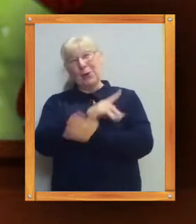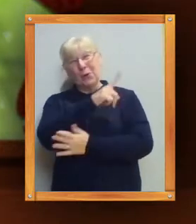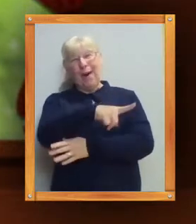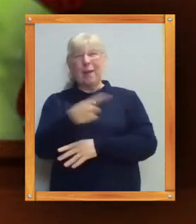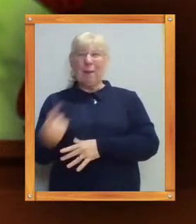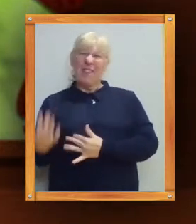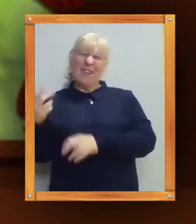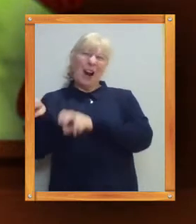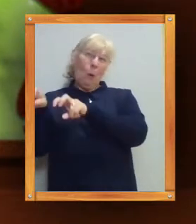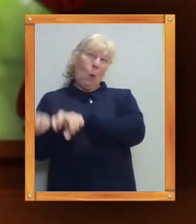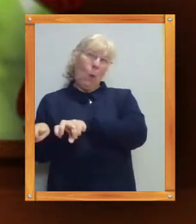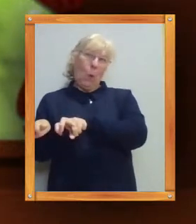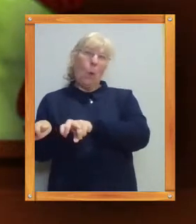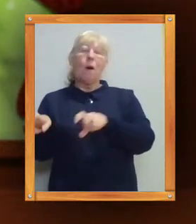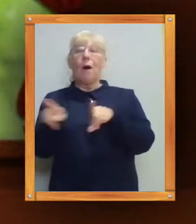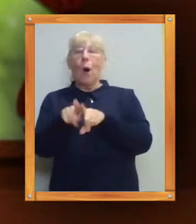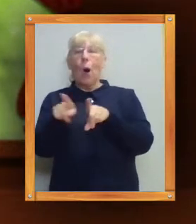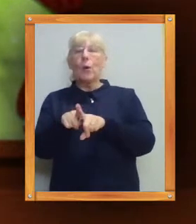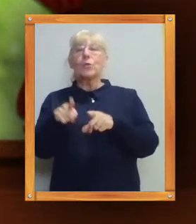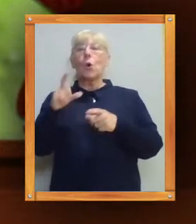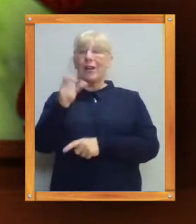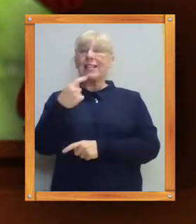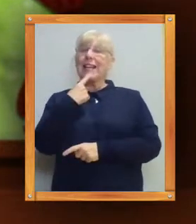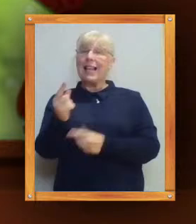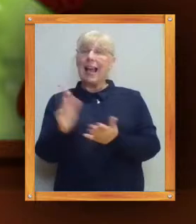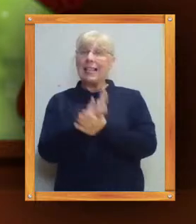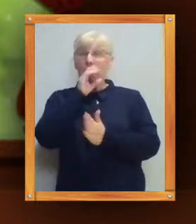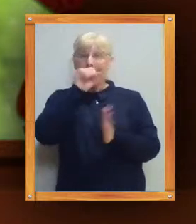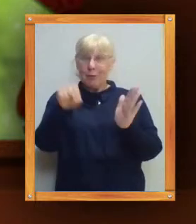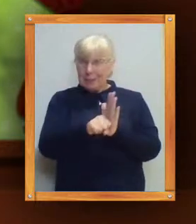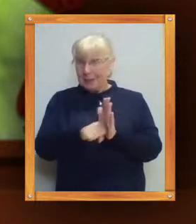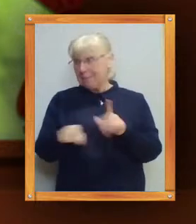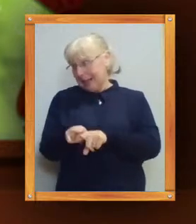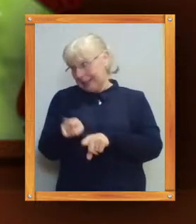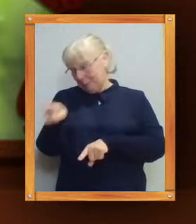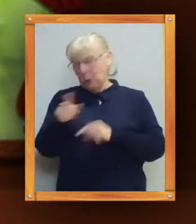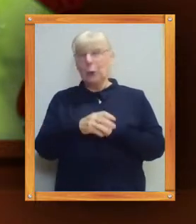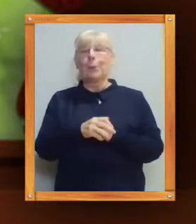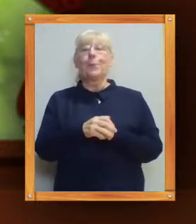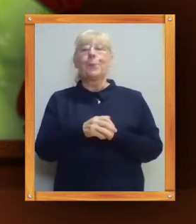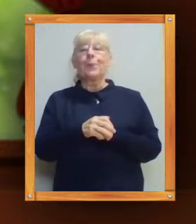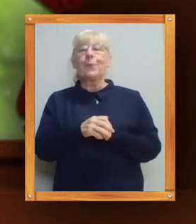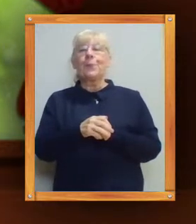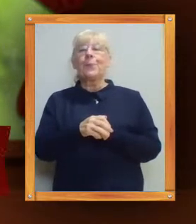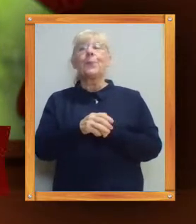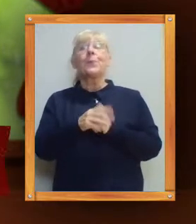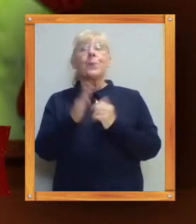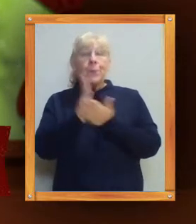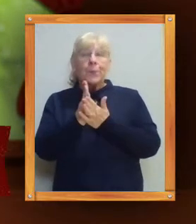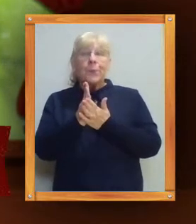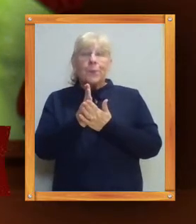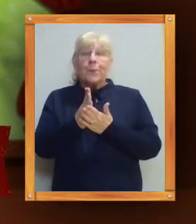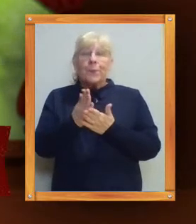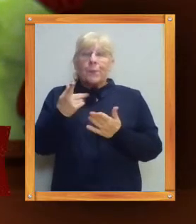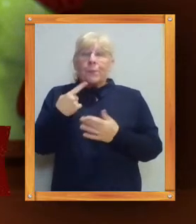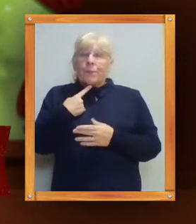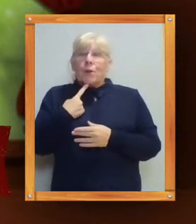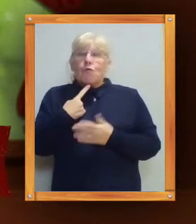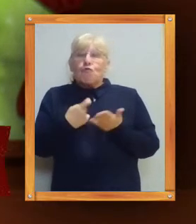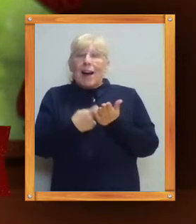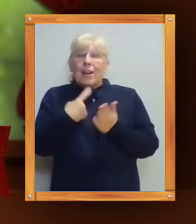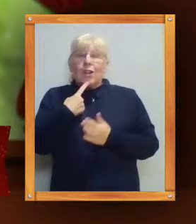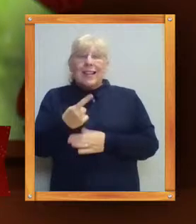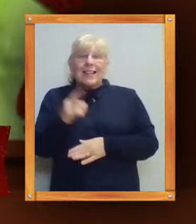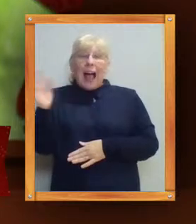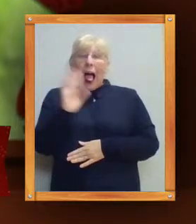Christine Houston tonight, the same to yourself, Christine. Hi to Tidy Randalstown. They'd like to say thank you to all of the